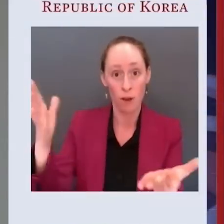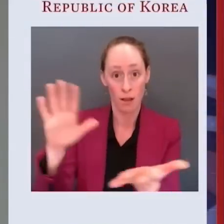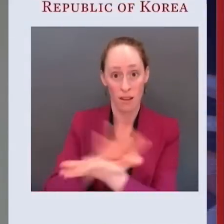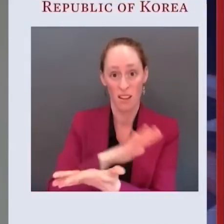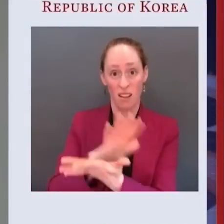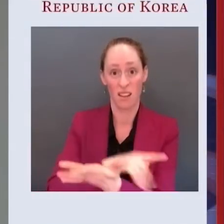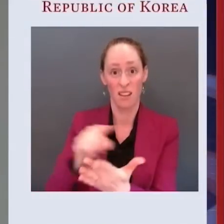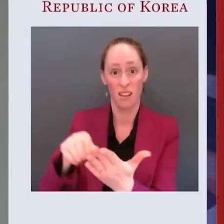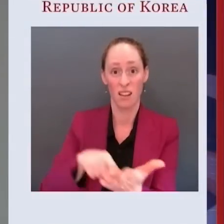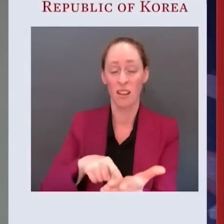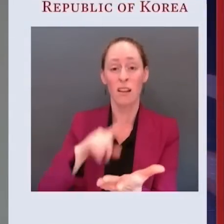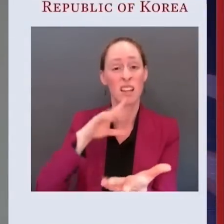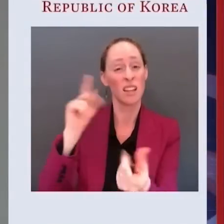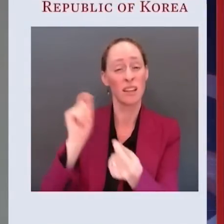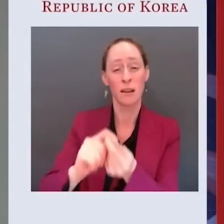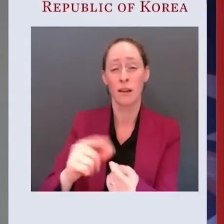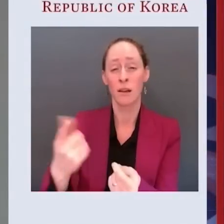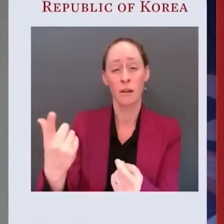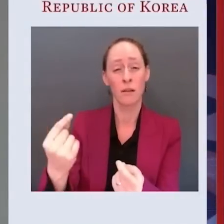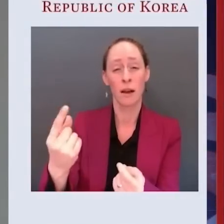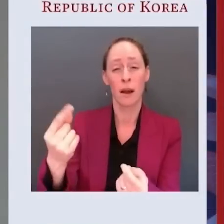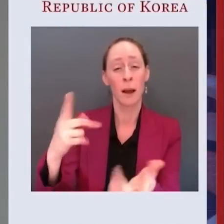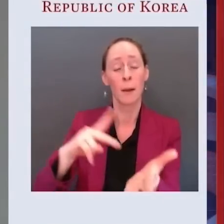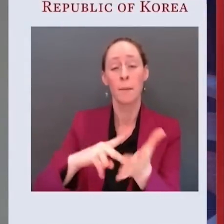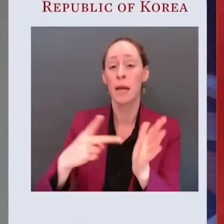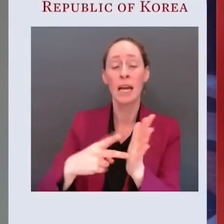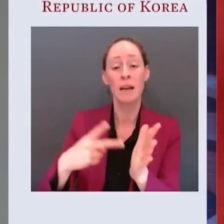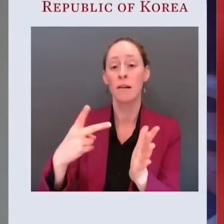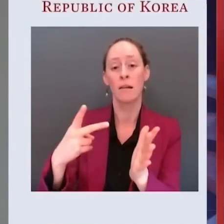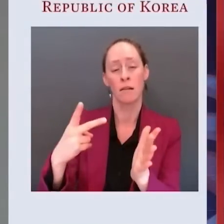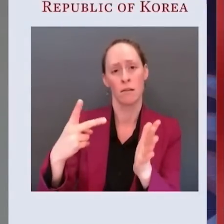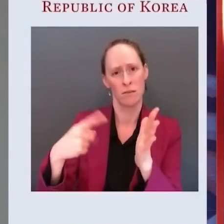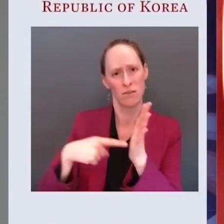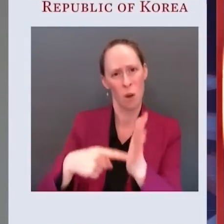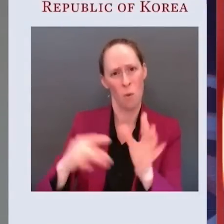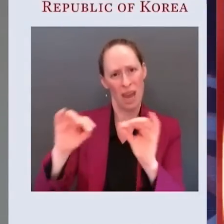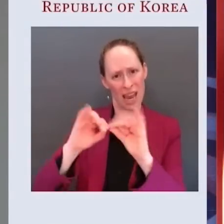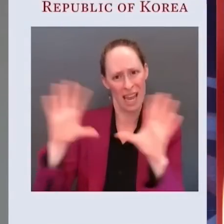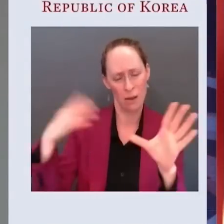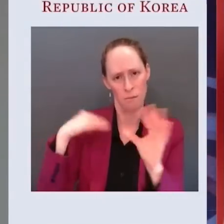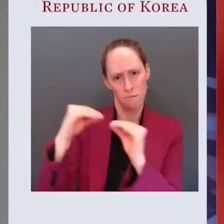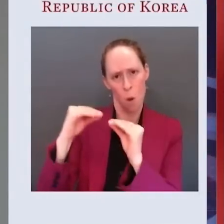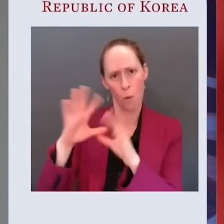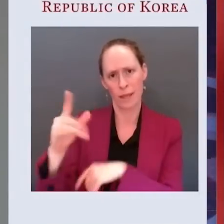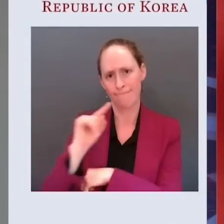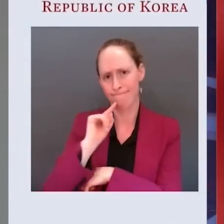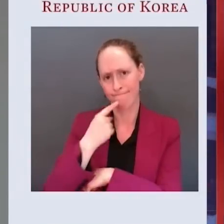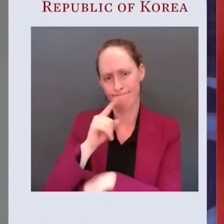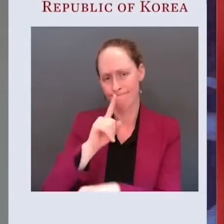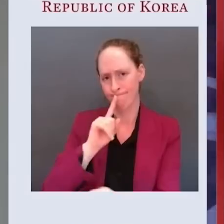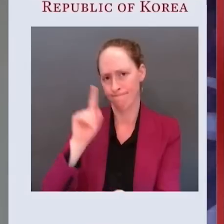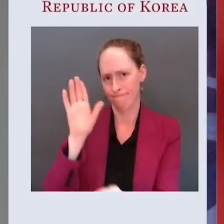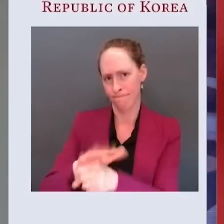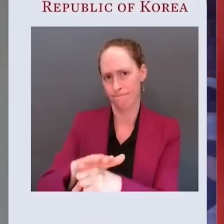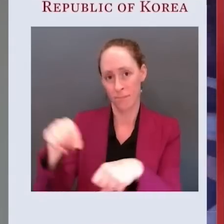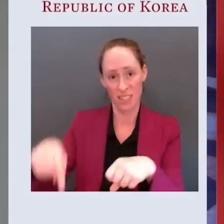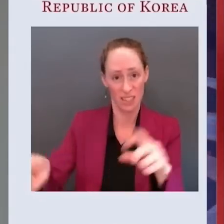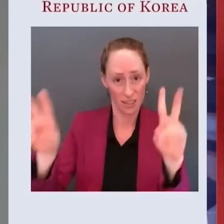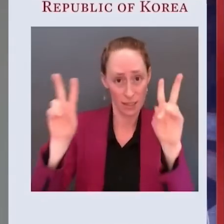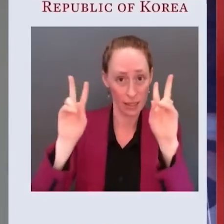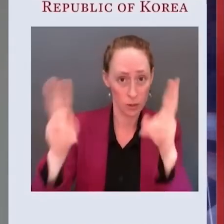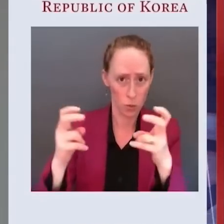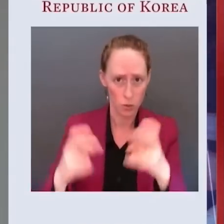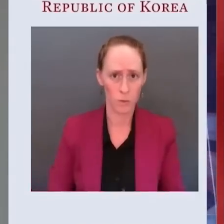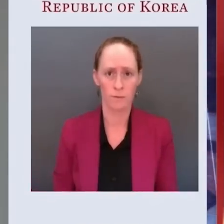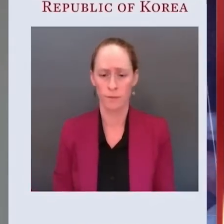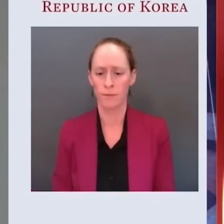Look, a nuclear attack by North Korea against the United States or its allies or partisans or partners is